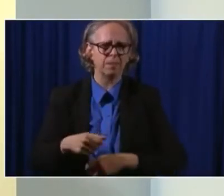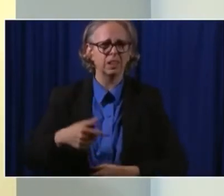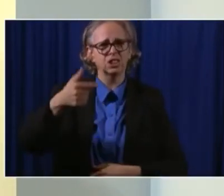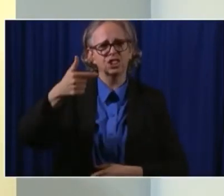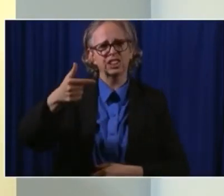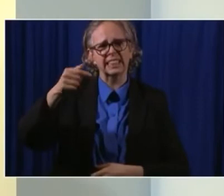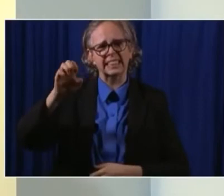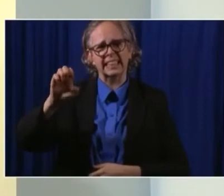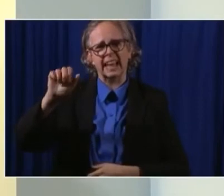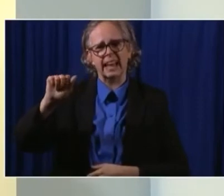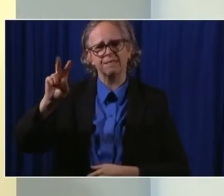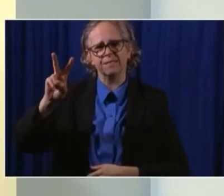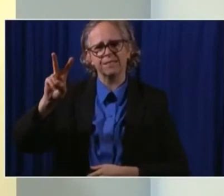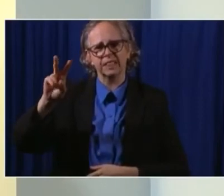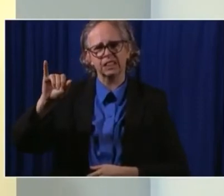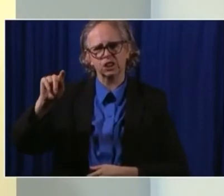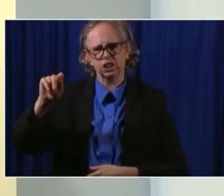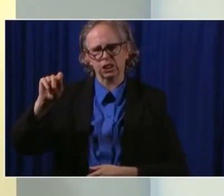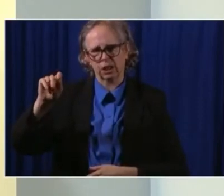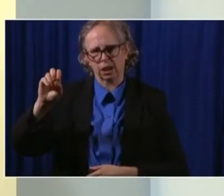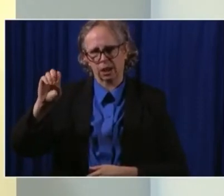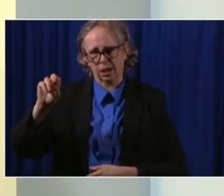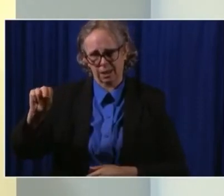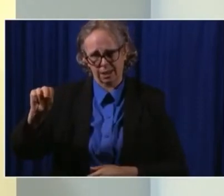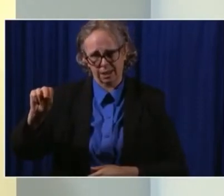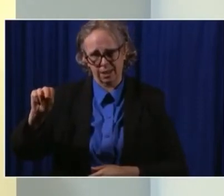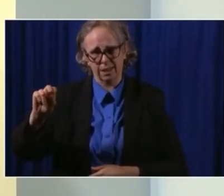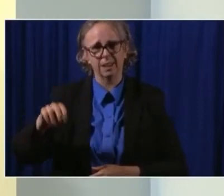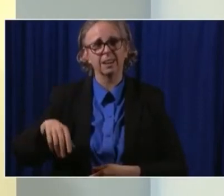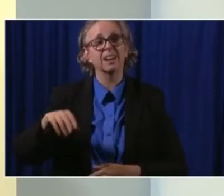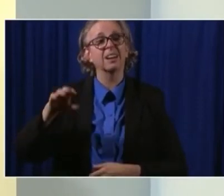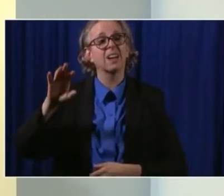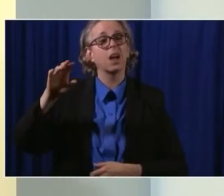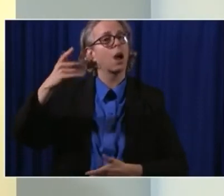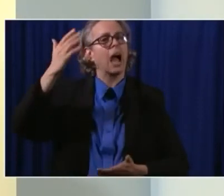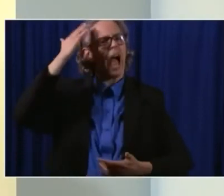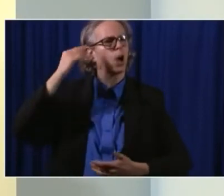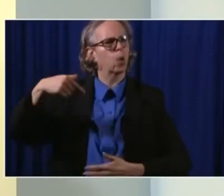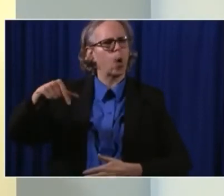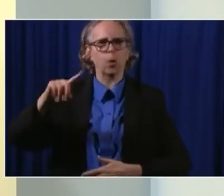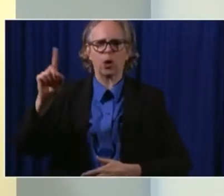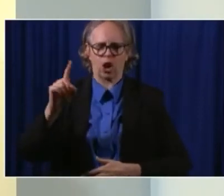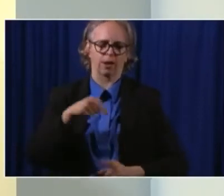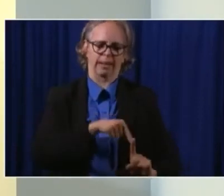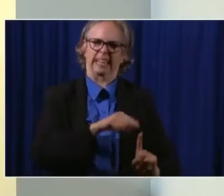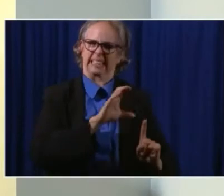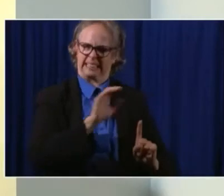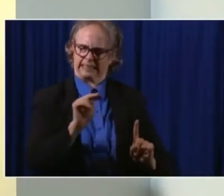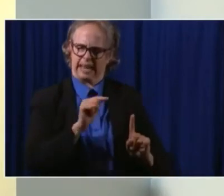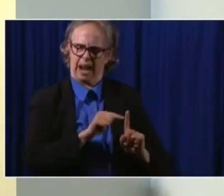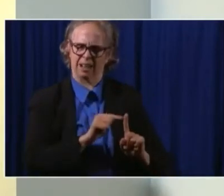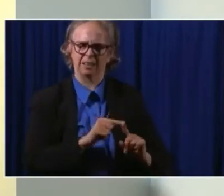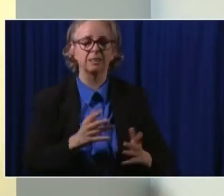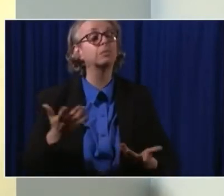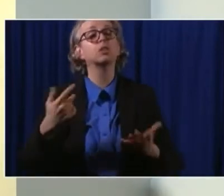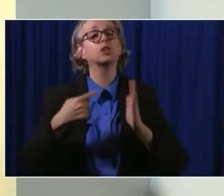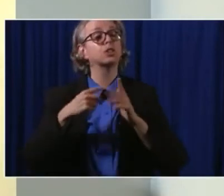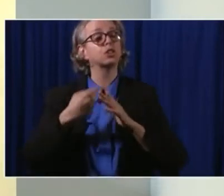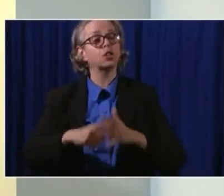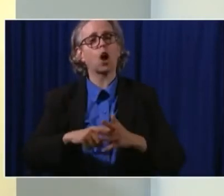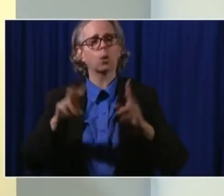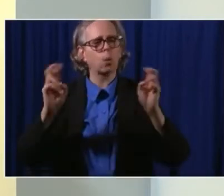their headquarters in Cincinnati, and they have started an initiative called Layers of Safety. And the governor alluded